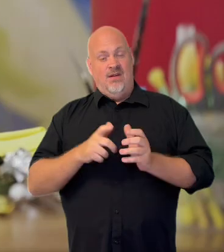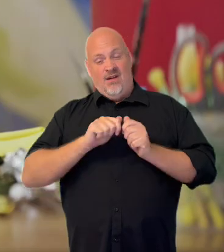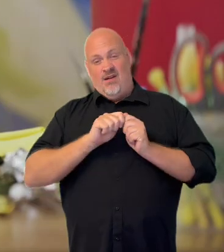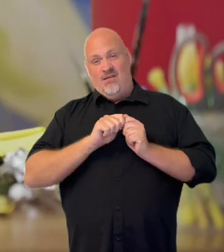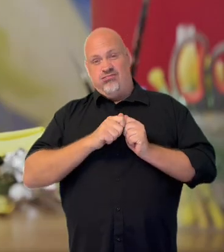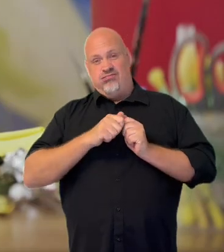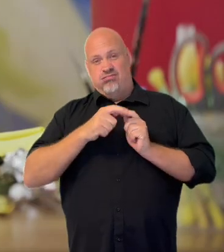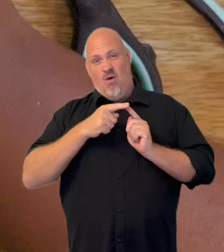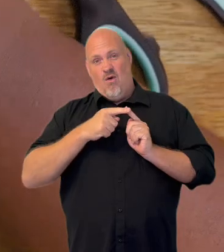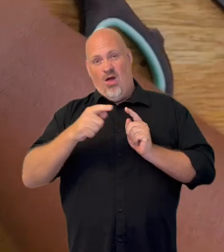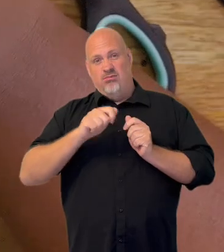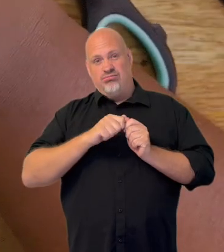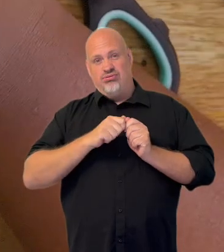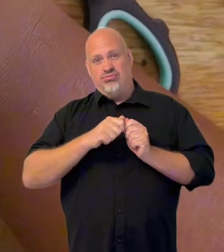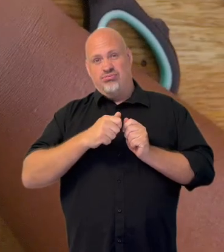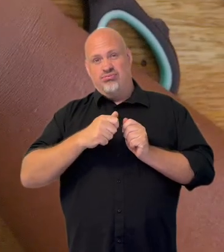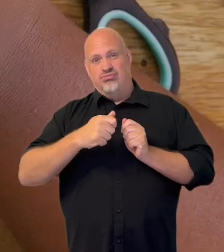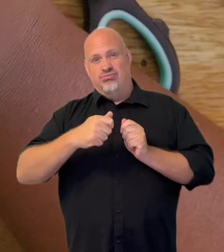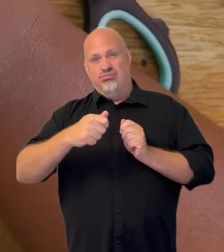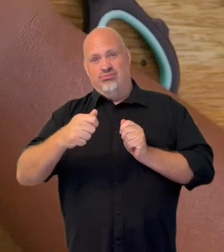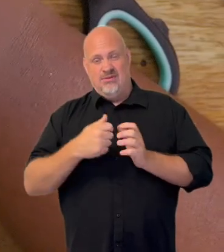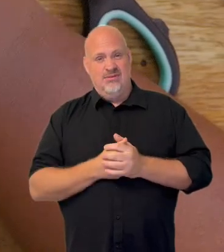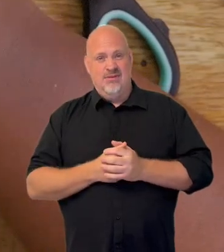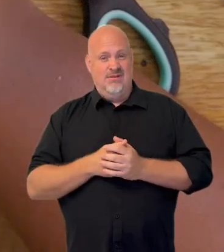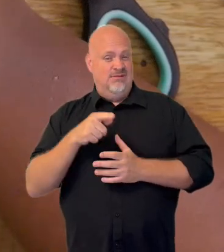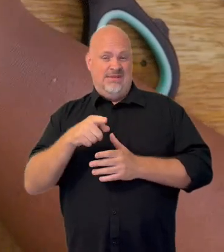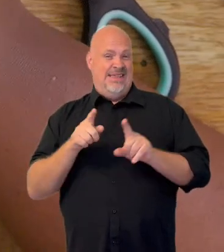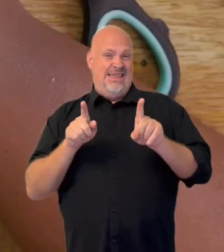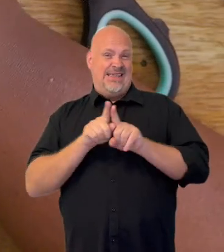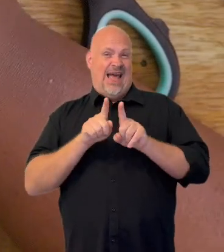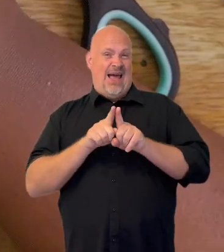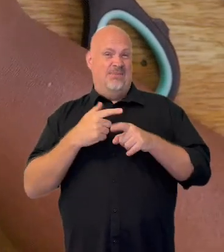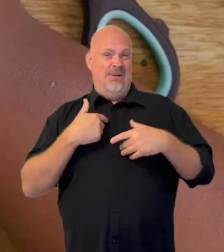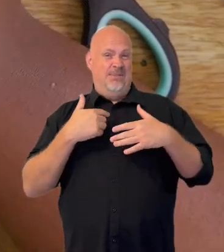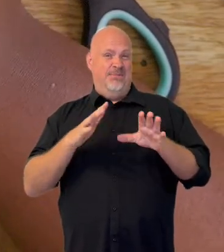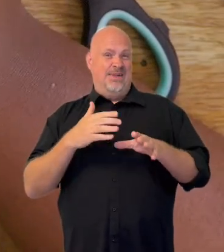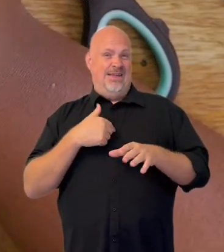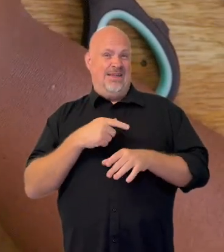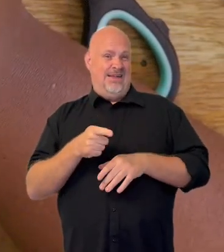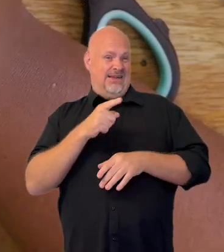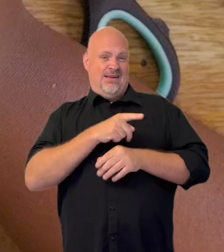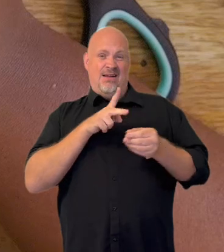paper on the other little piece of doubled over crepe paper.